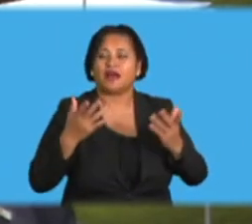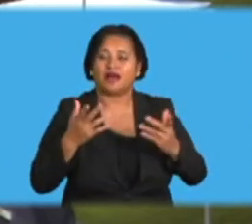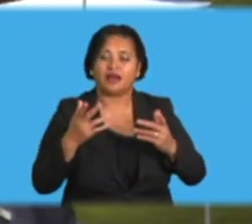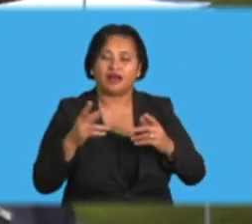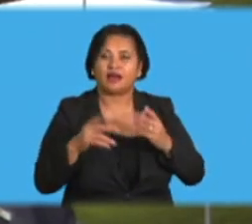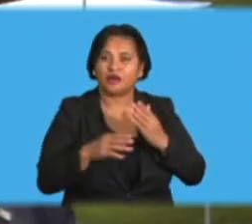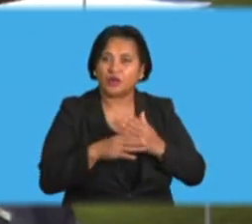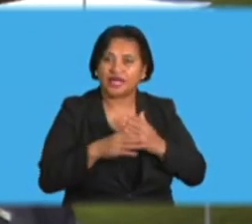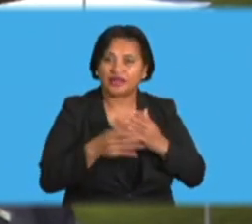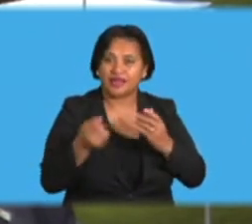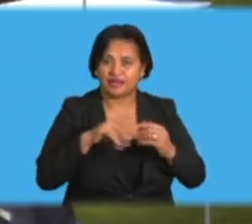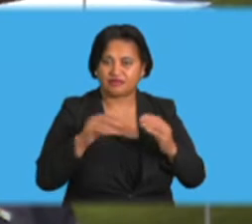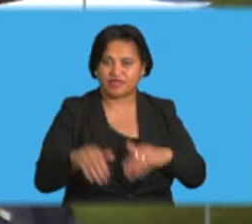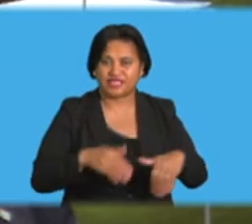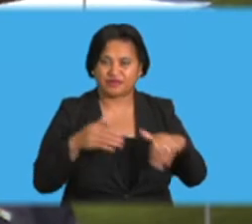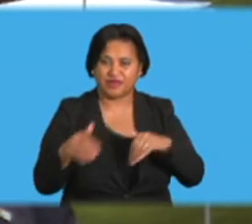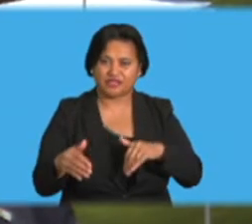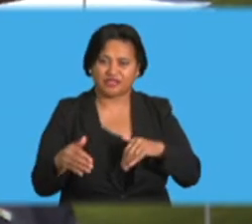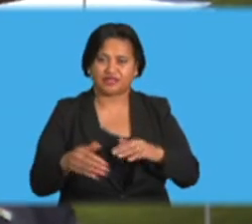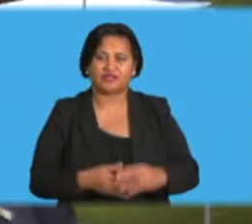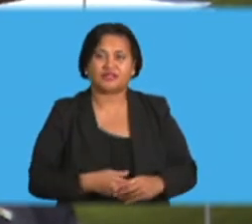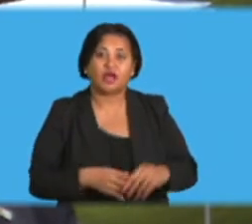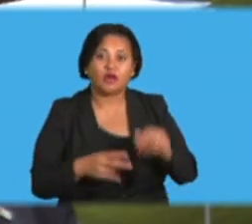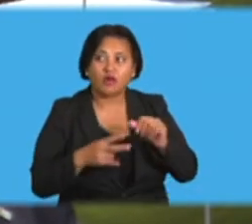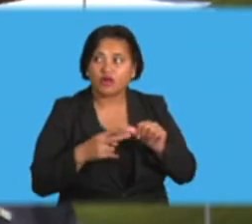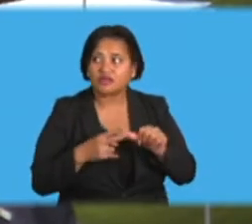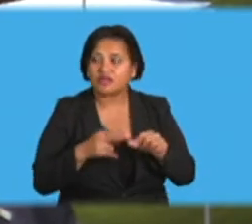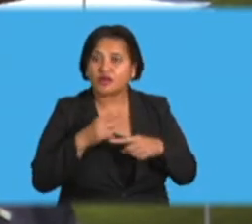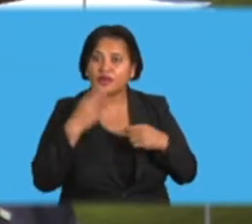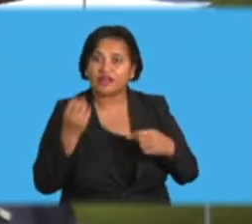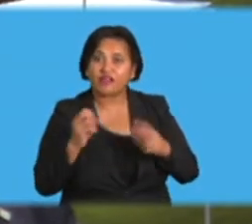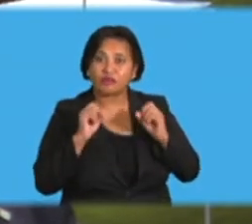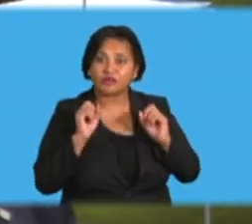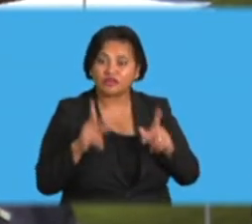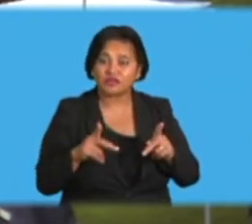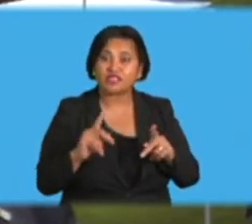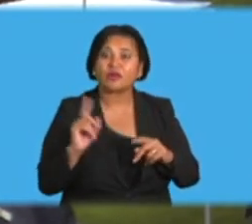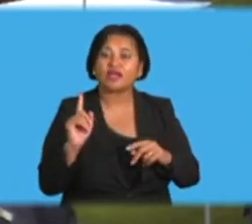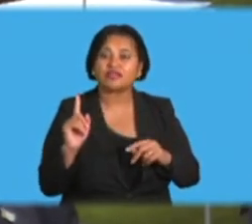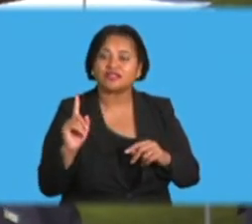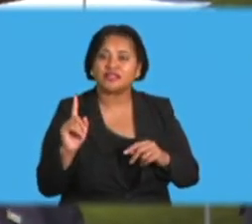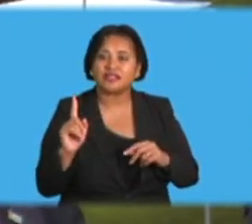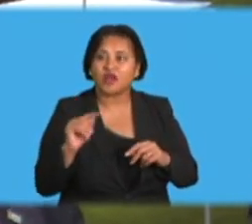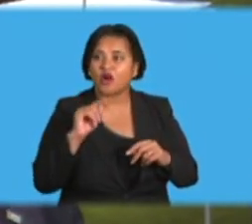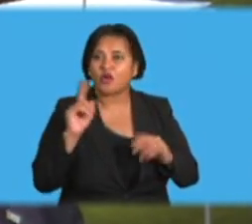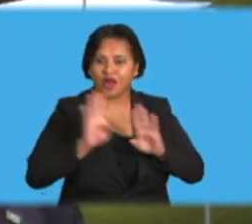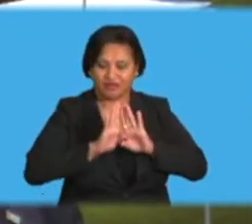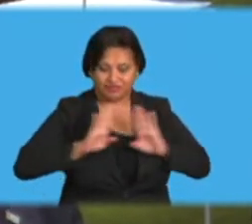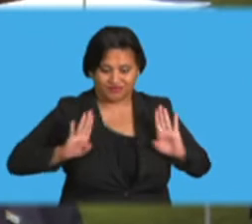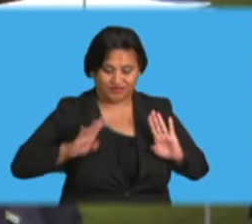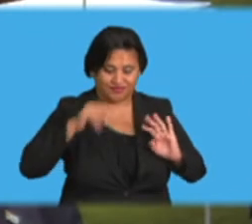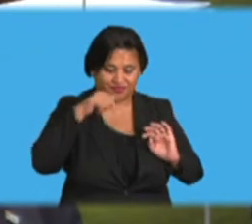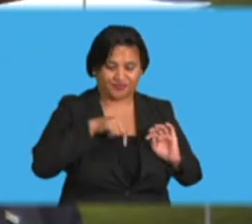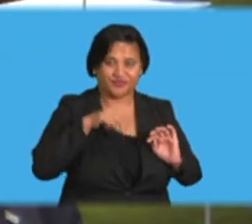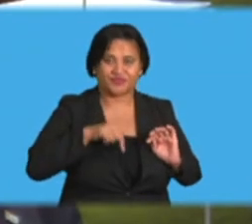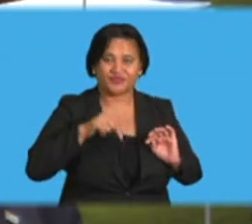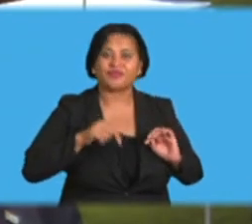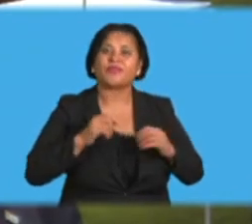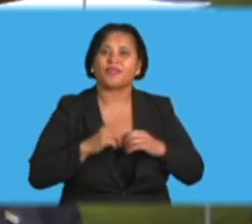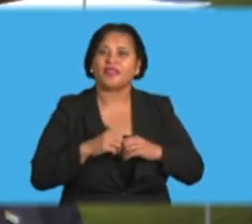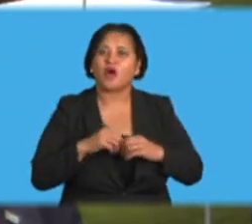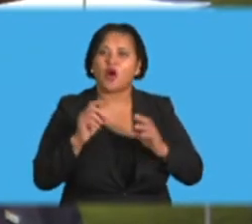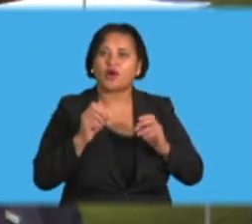initiatives. Madam Speaker, we also had the opportunity to be again one of the panelists for the Governor's Seminar on